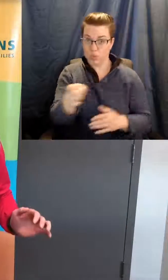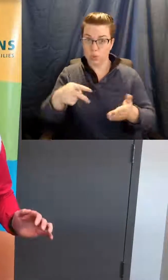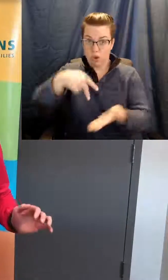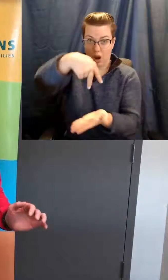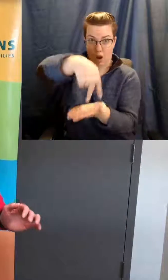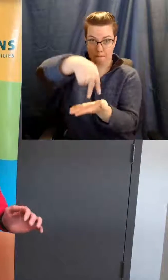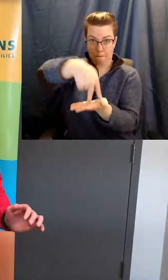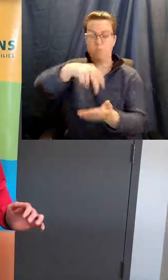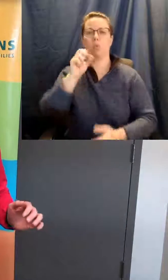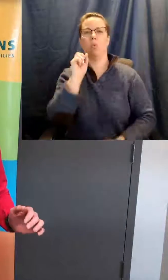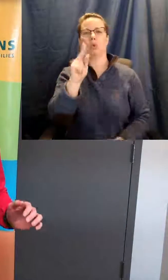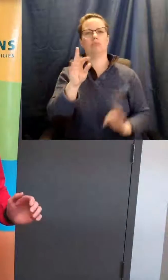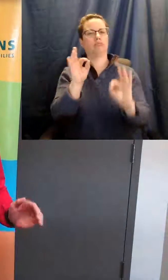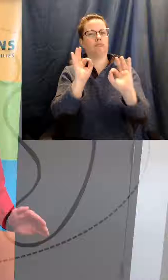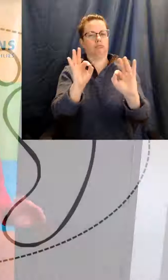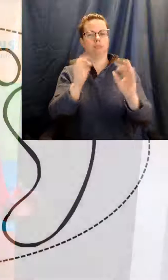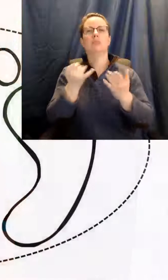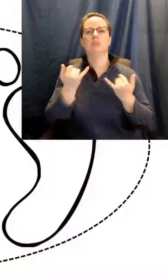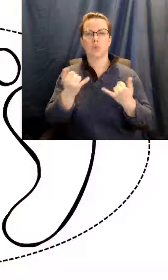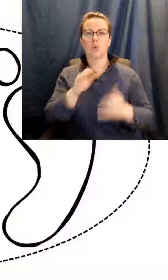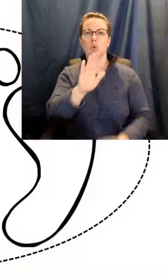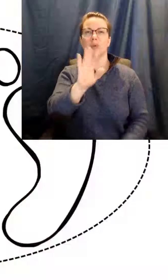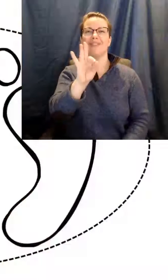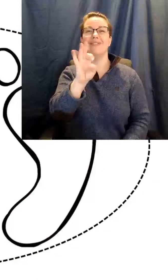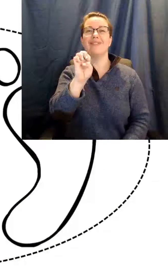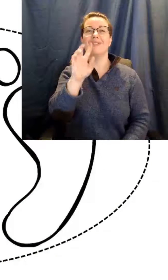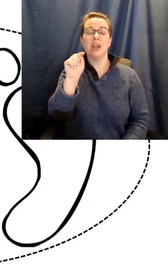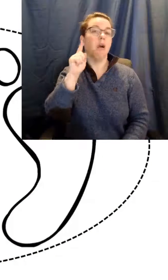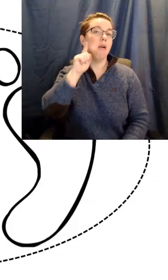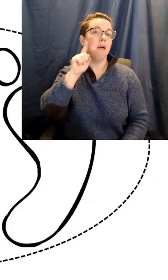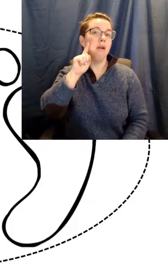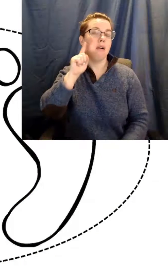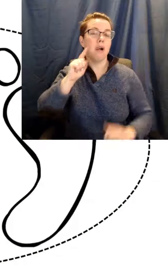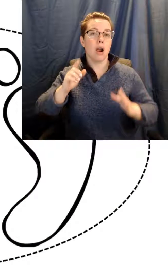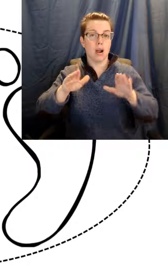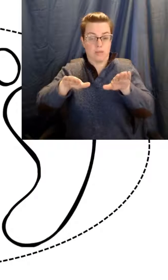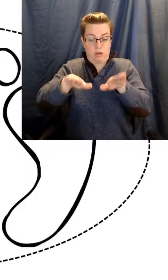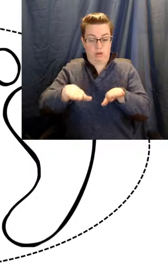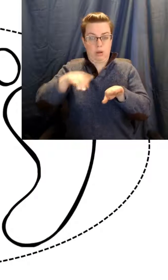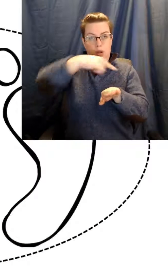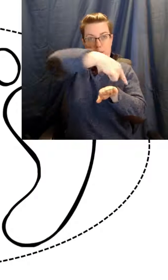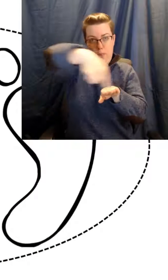feet. Now draw an imaginary circle around your feet.